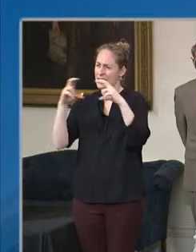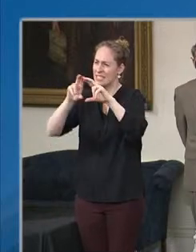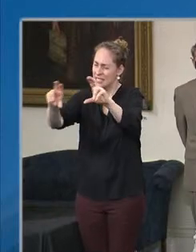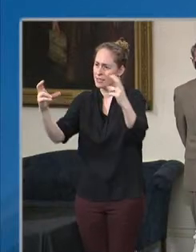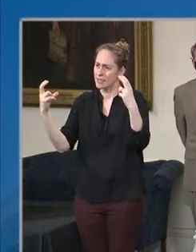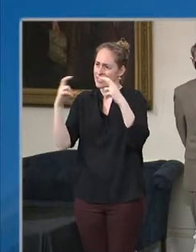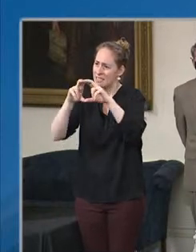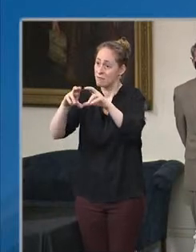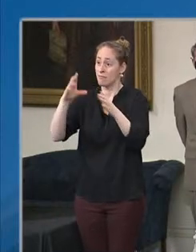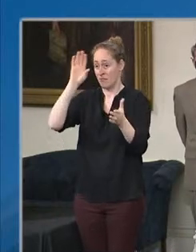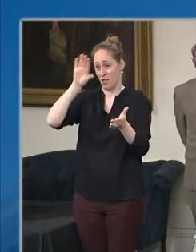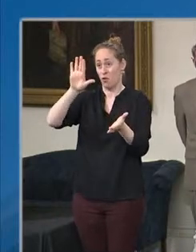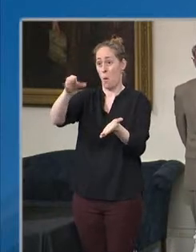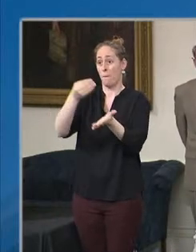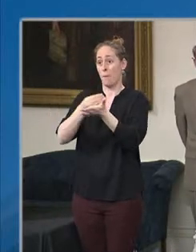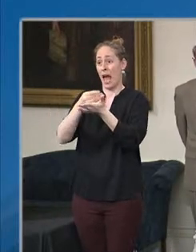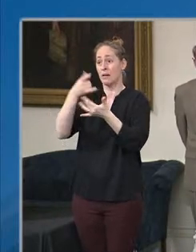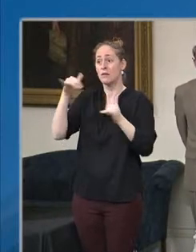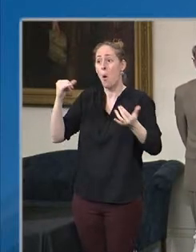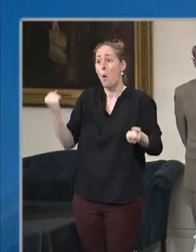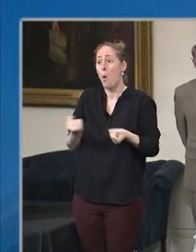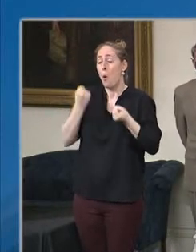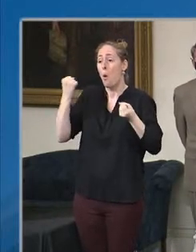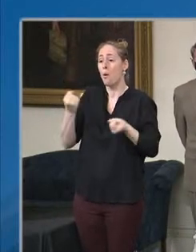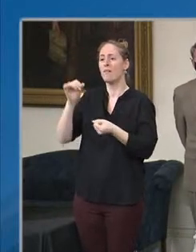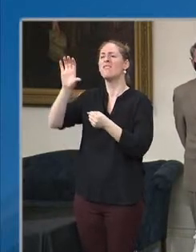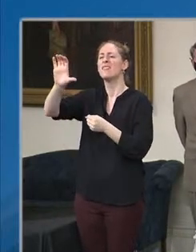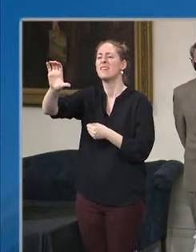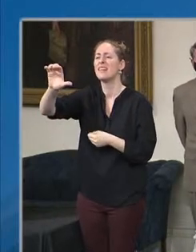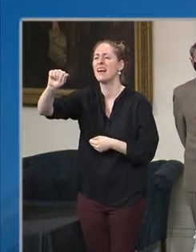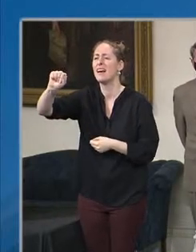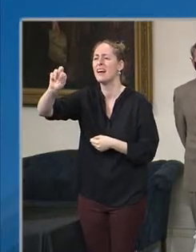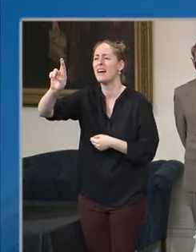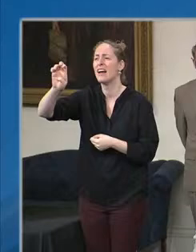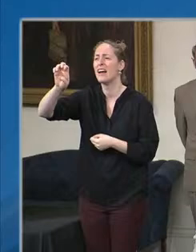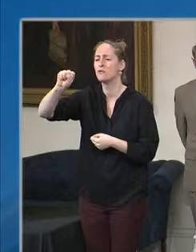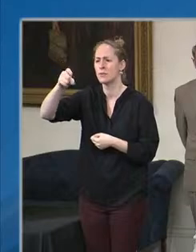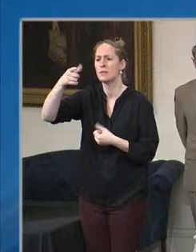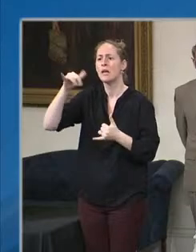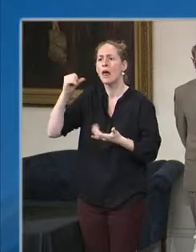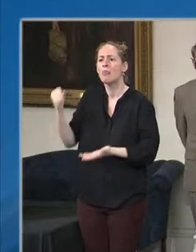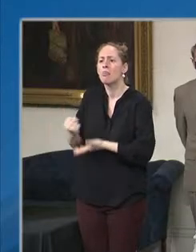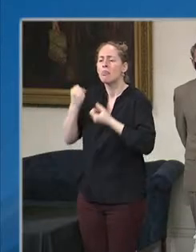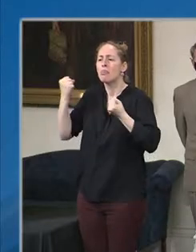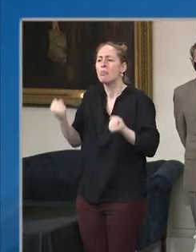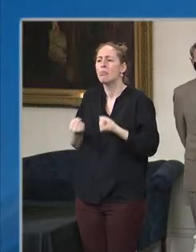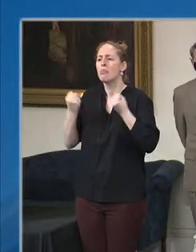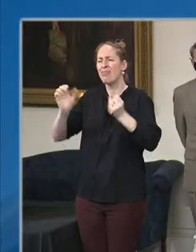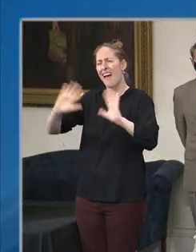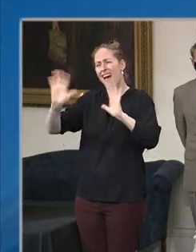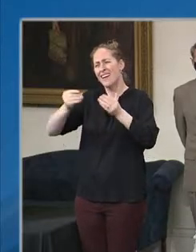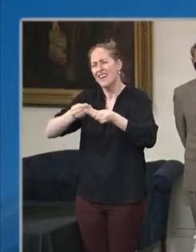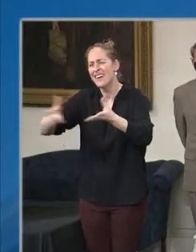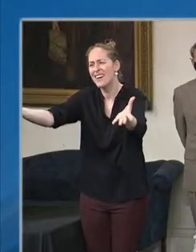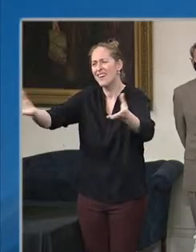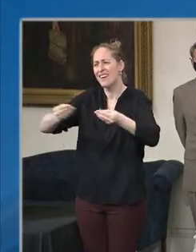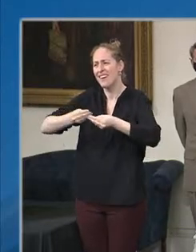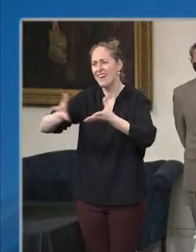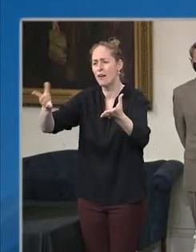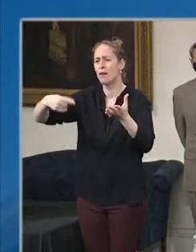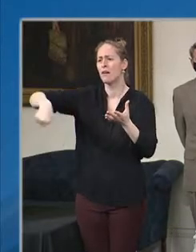Act funding out into our economy and into the hands of the people who desperately need it in the next few weeks before it runs